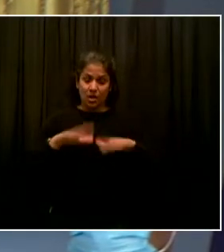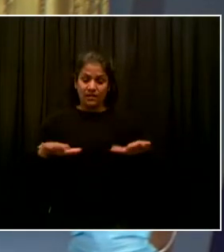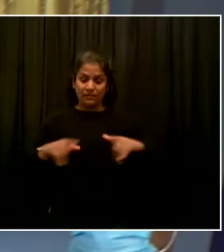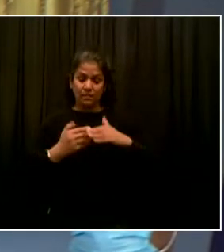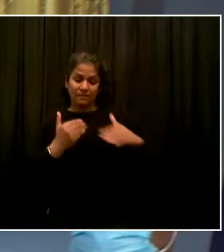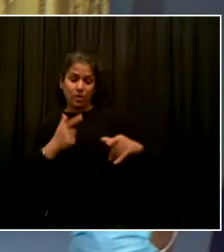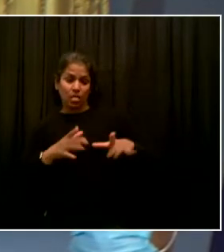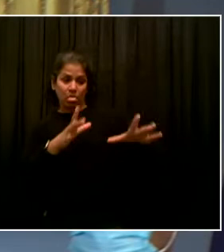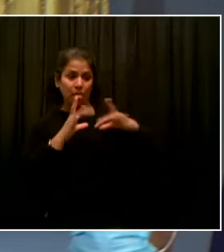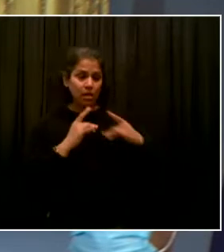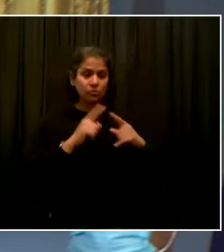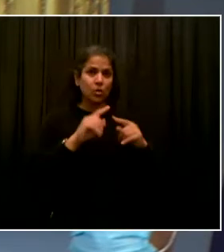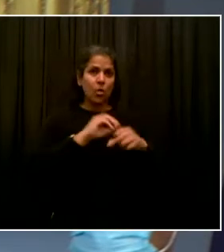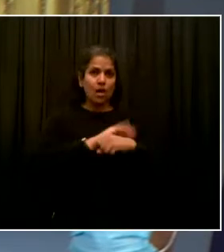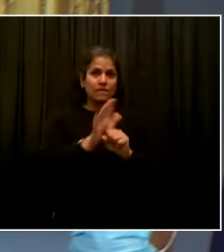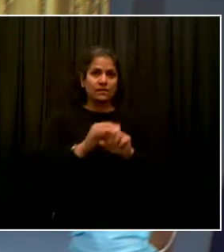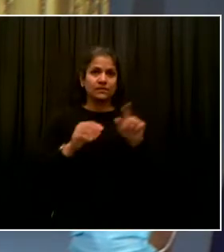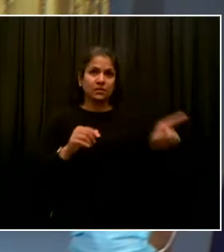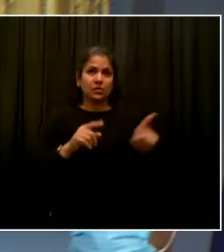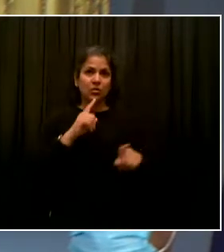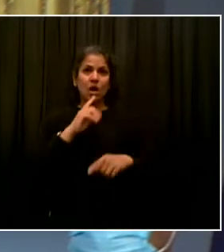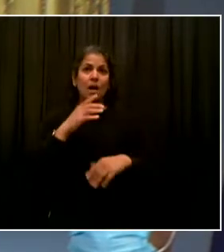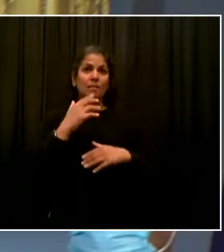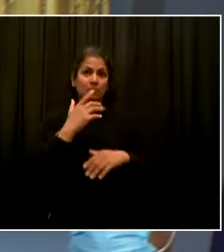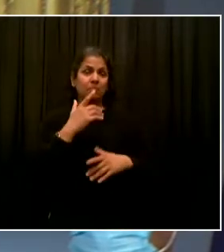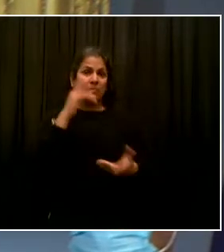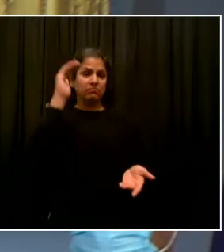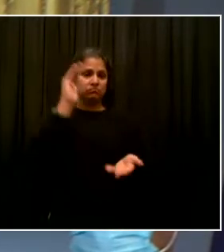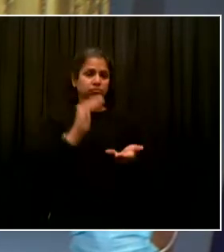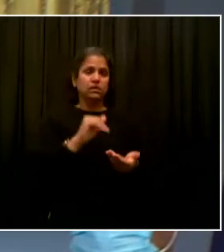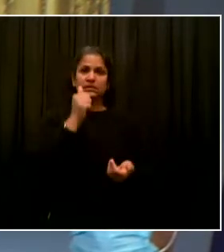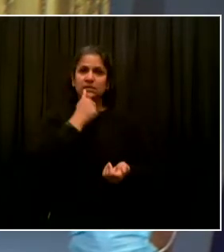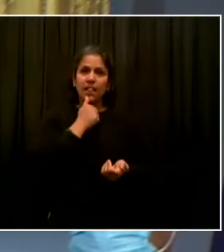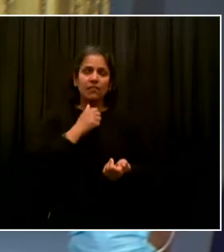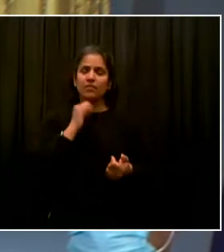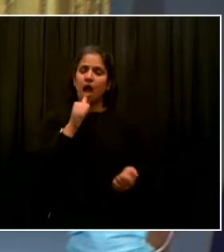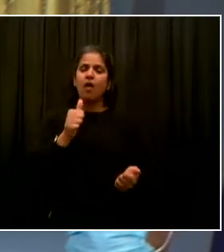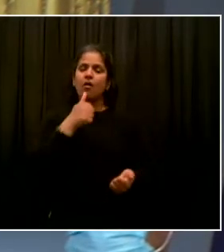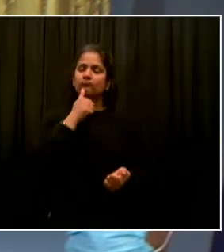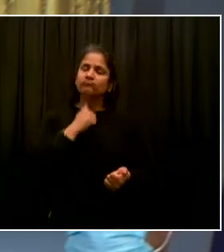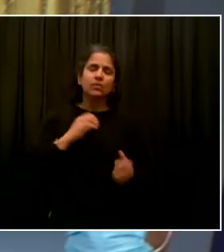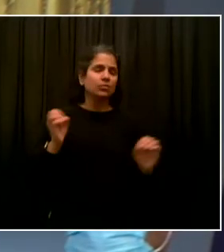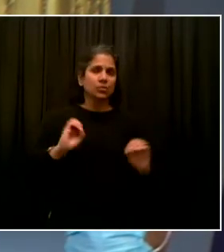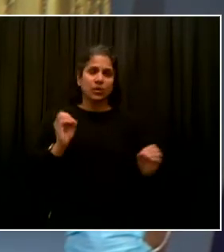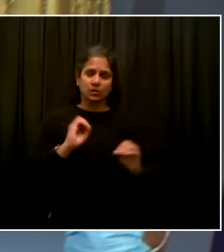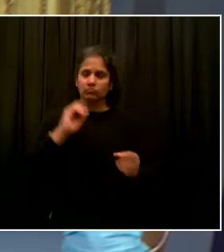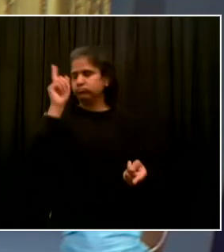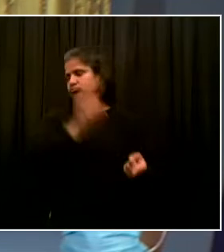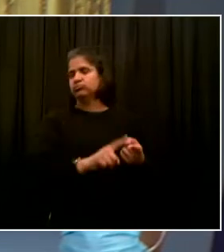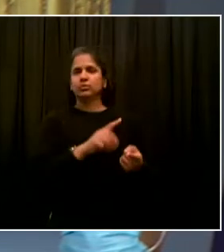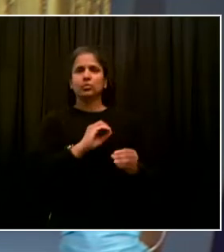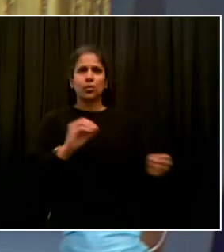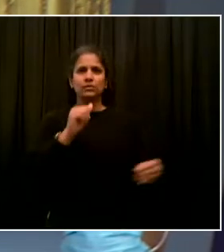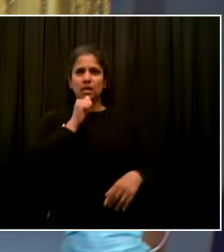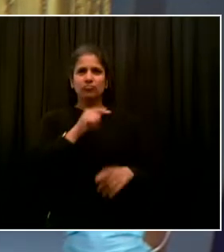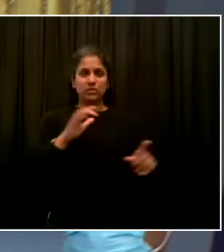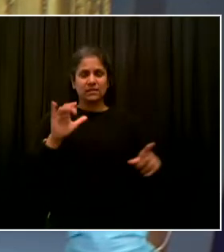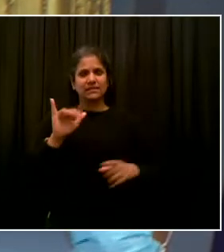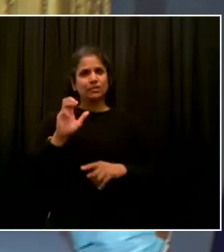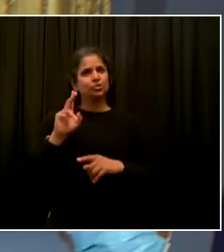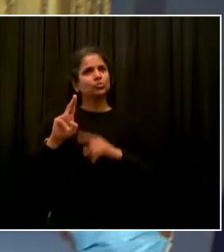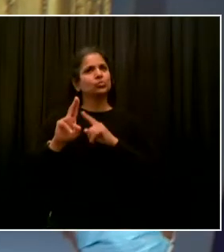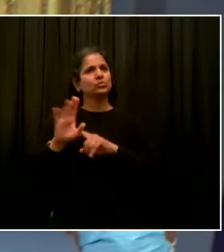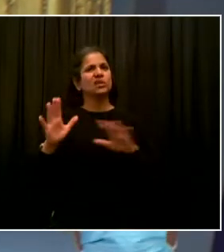extremely low tolerance for it. It usually has associated with hospitalizations, sometimes ICU admissions, and so these are the sorts of things we're